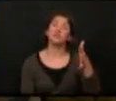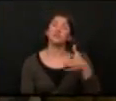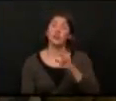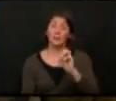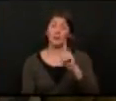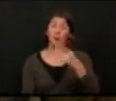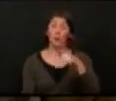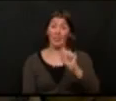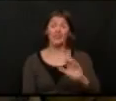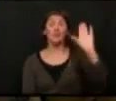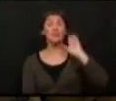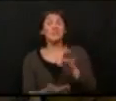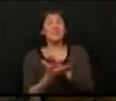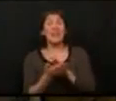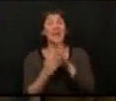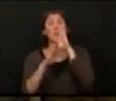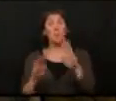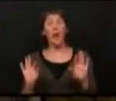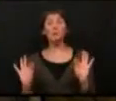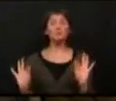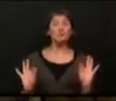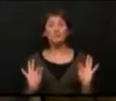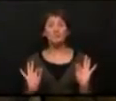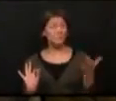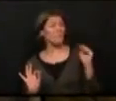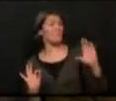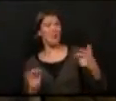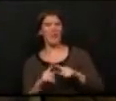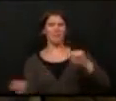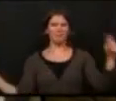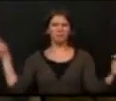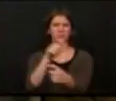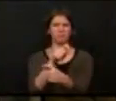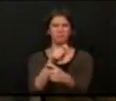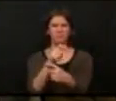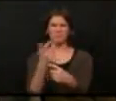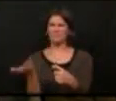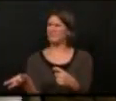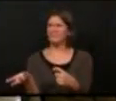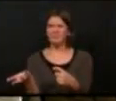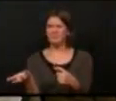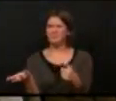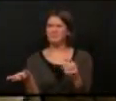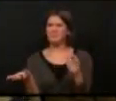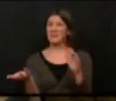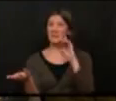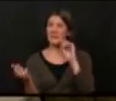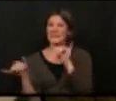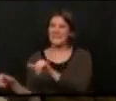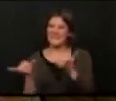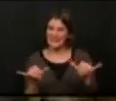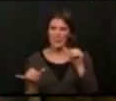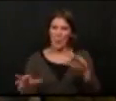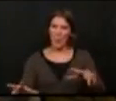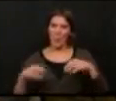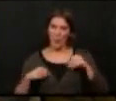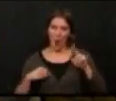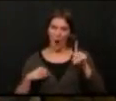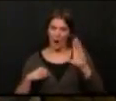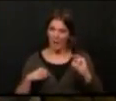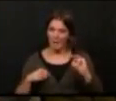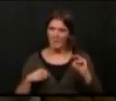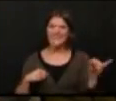not the same institution that they were at the beginning of March of this year. They are the same proprietors as the ones at Arkham,